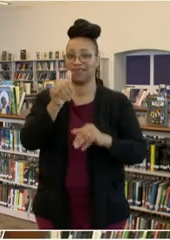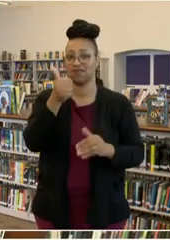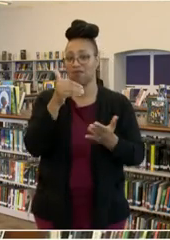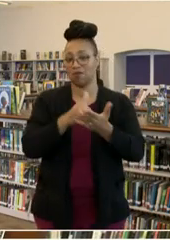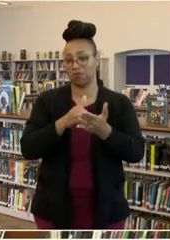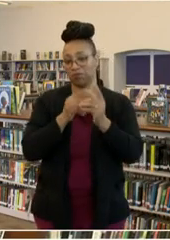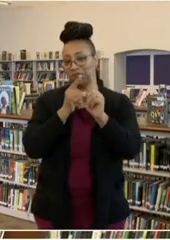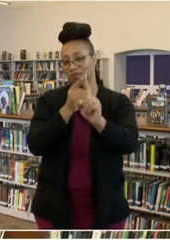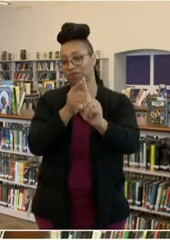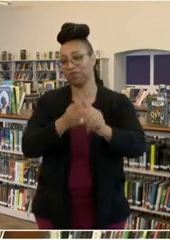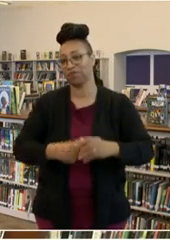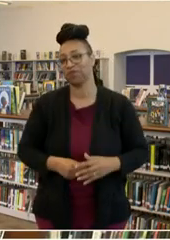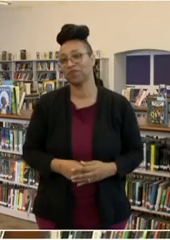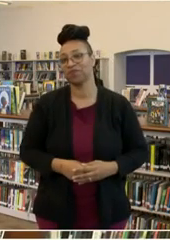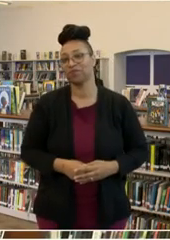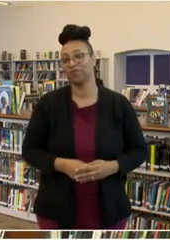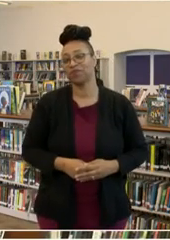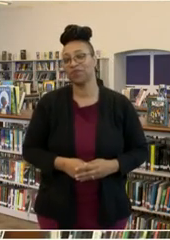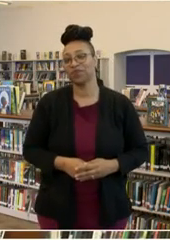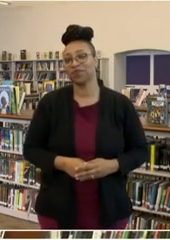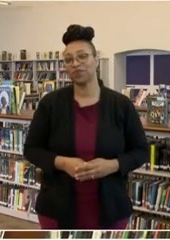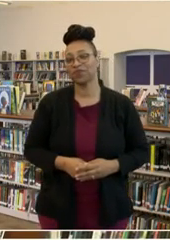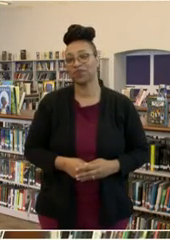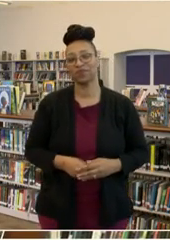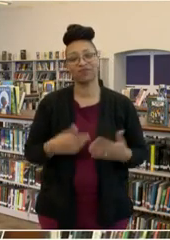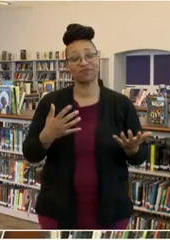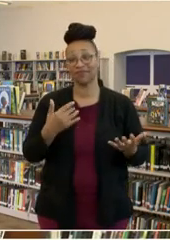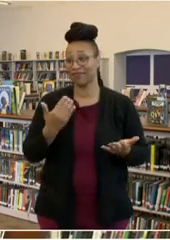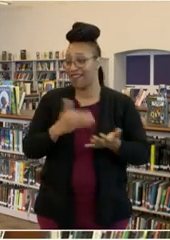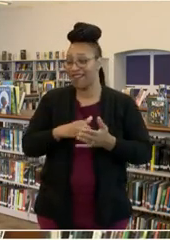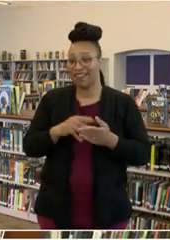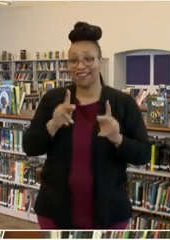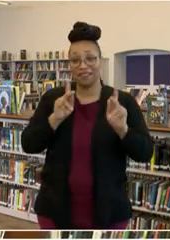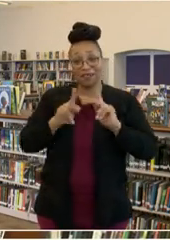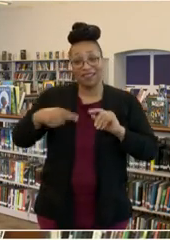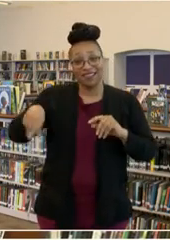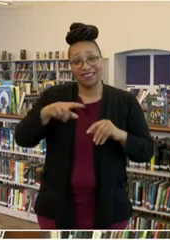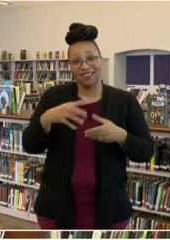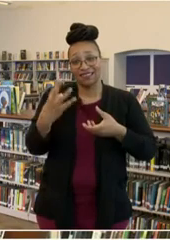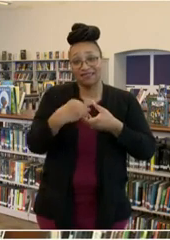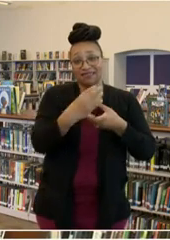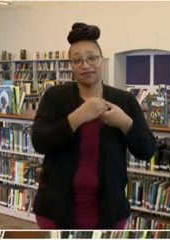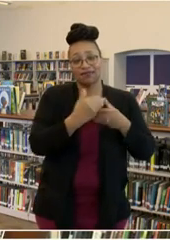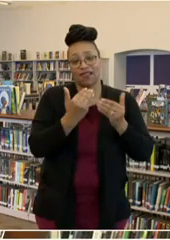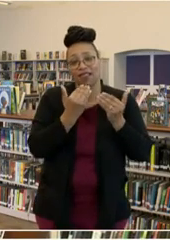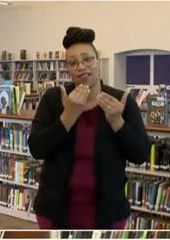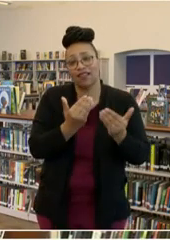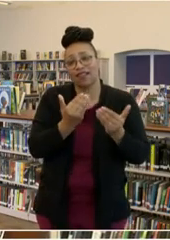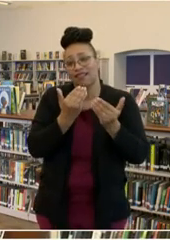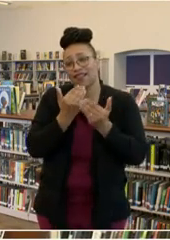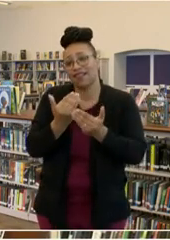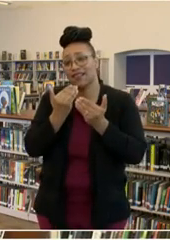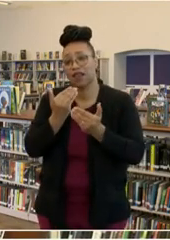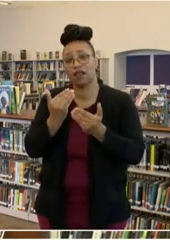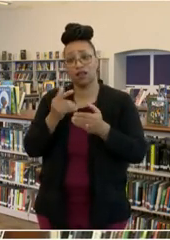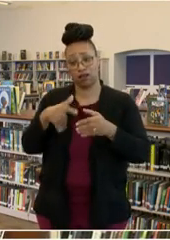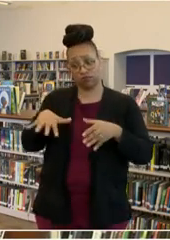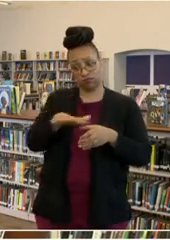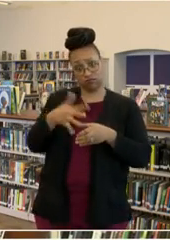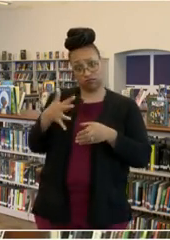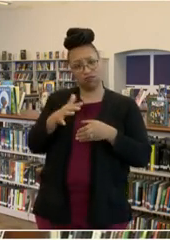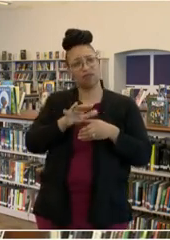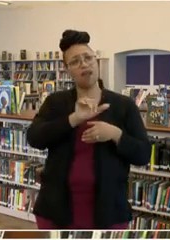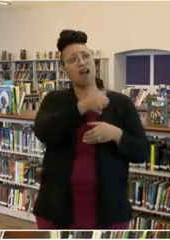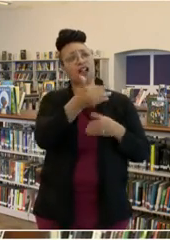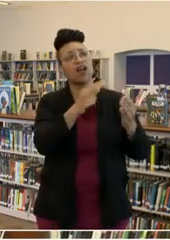I also want to thank people in the community who are serving as tutors. And if you're interested in